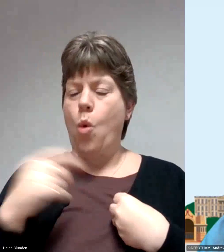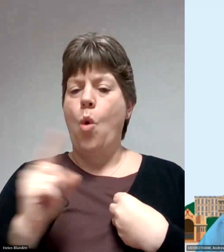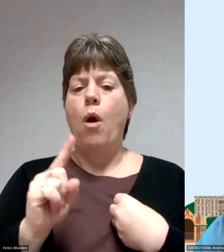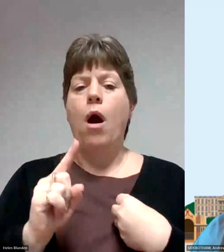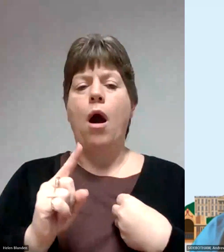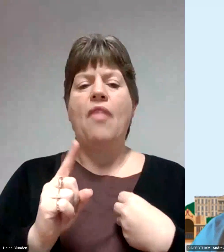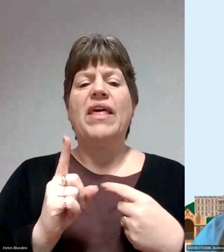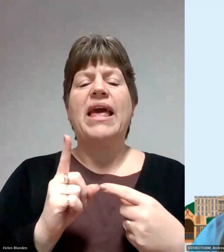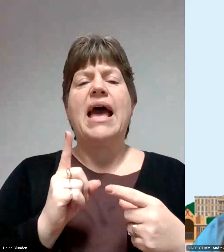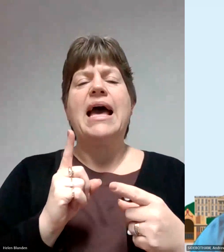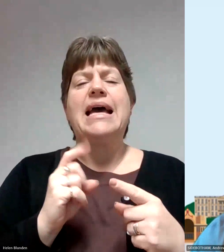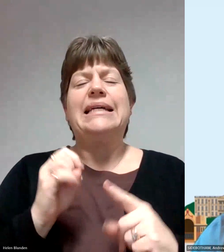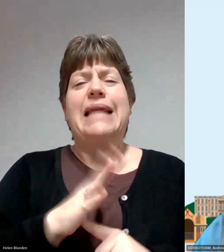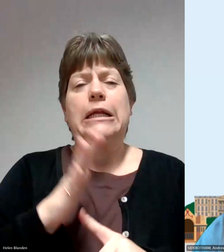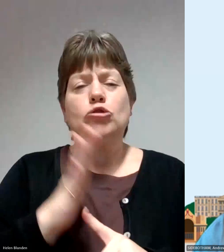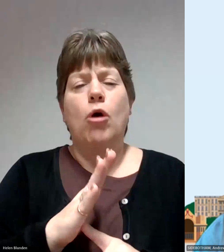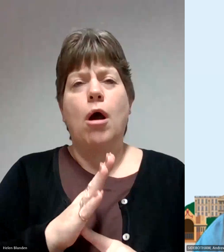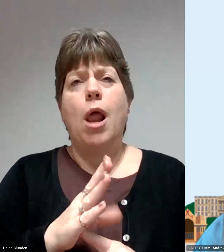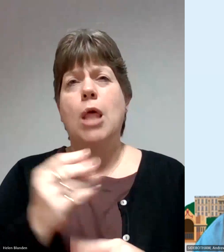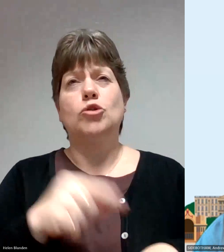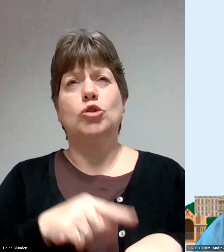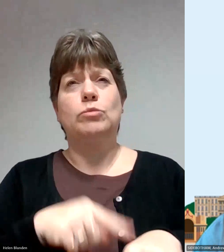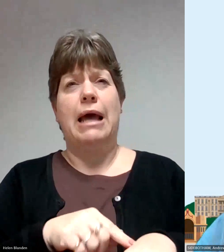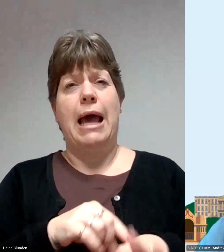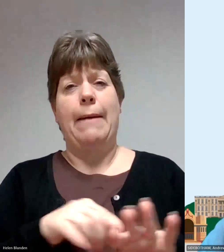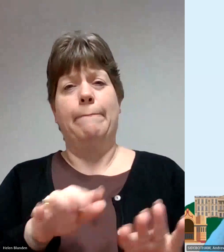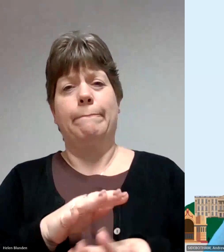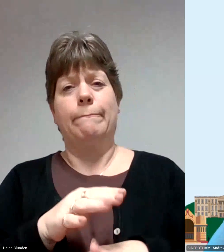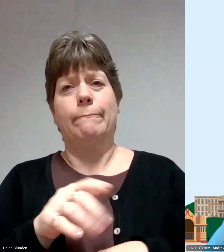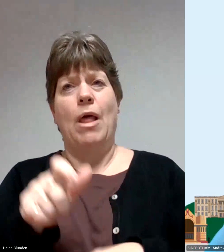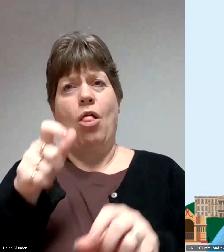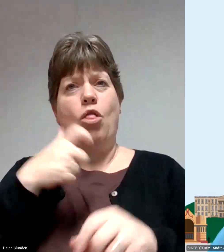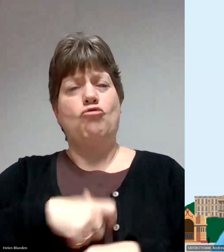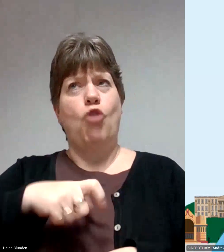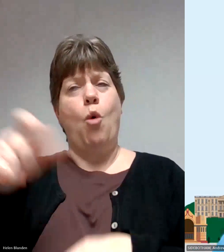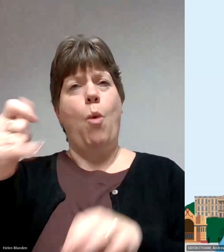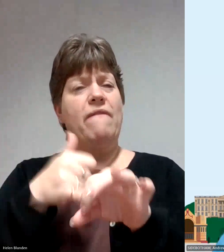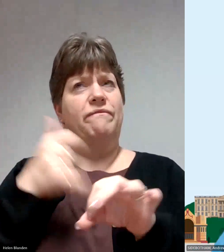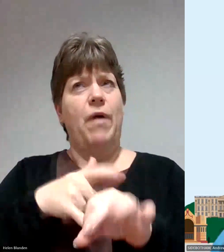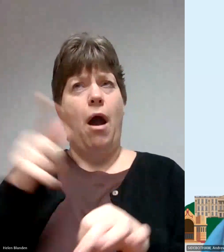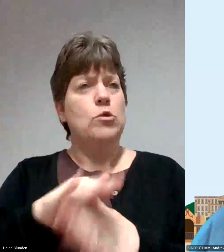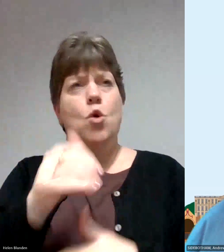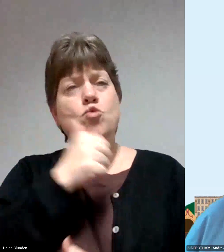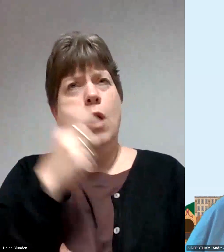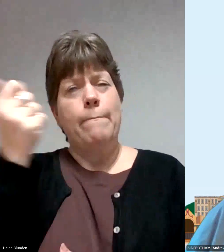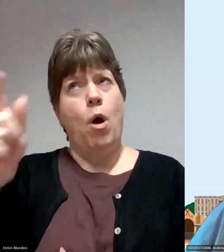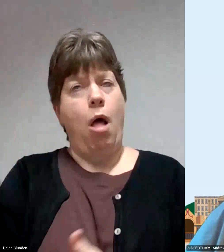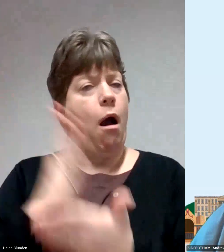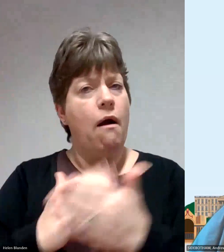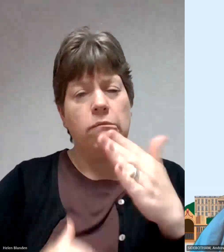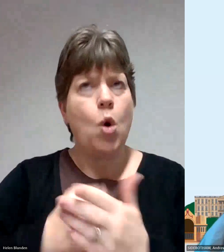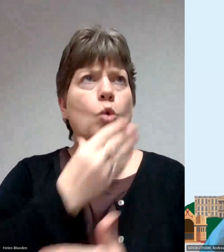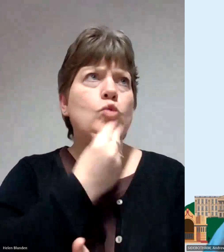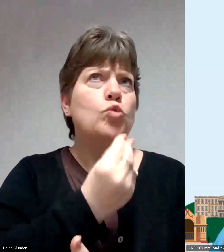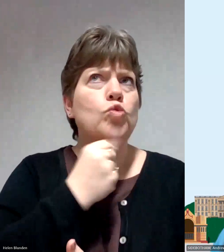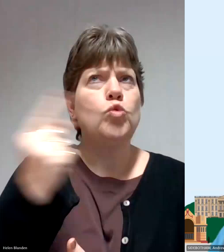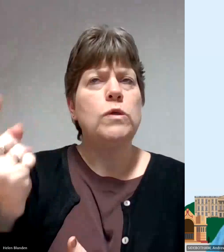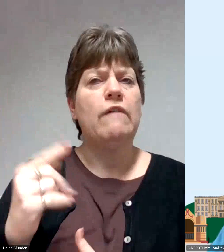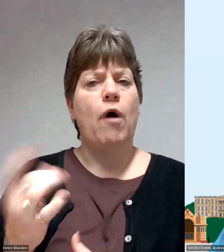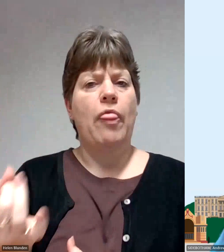essential and sometimes underused role of the pharmacies. They're so useful, especially for those lower